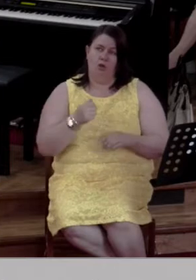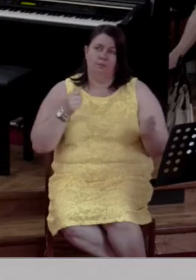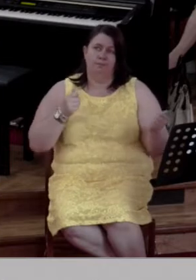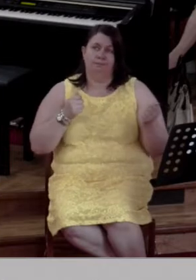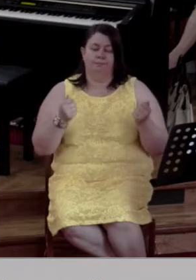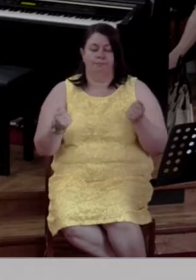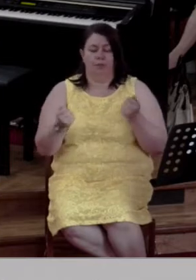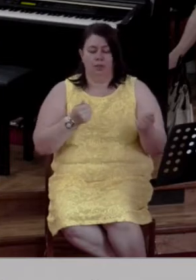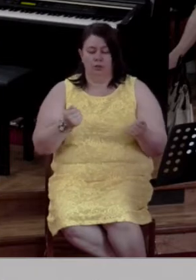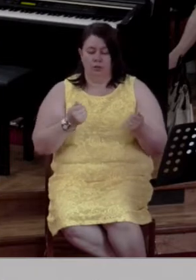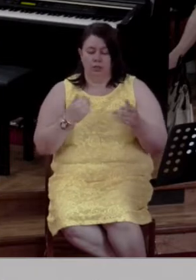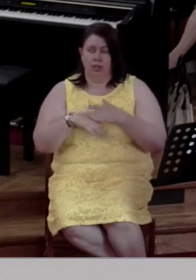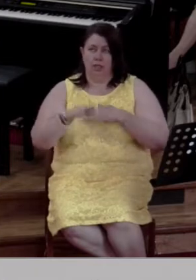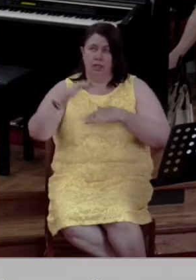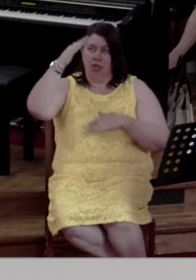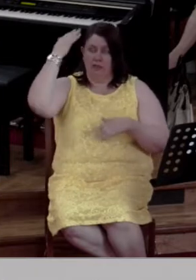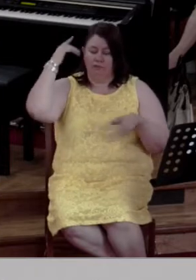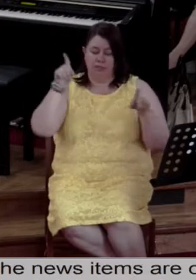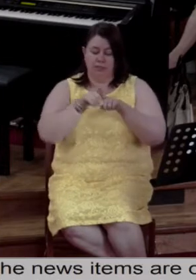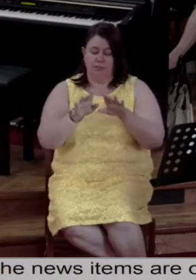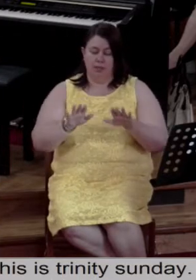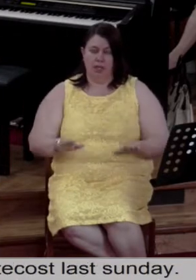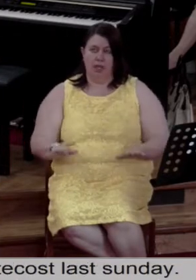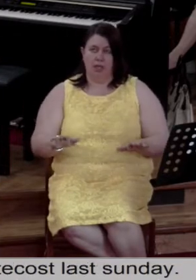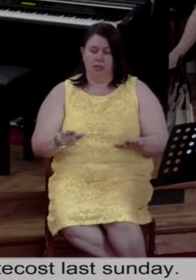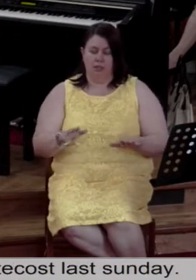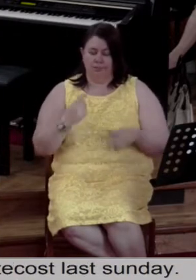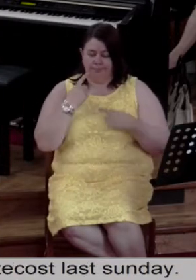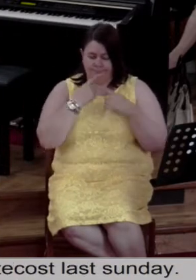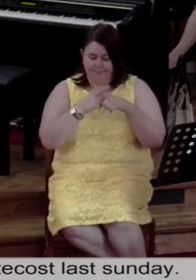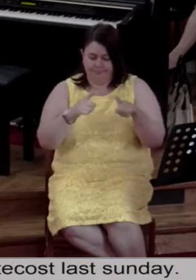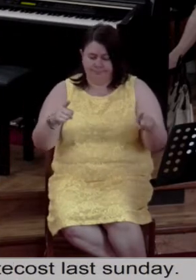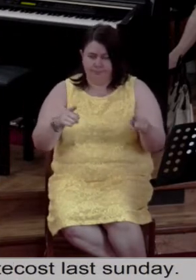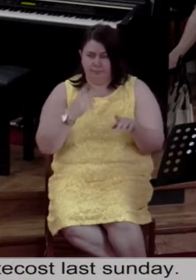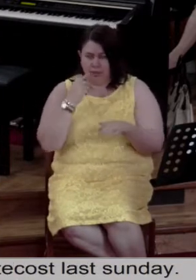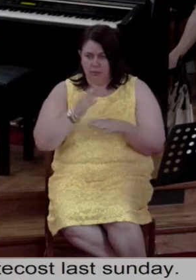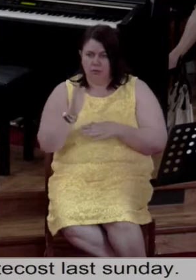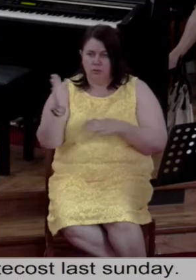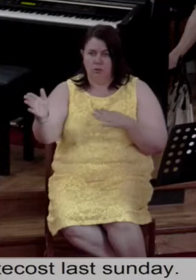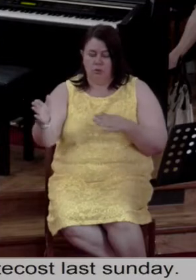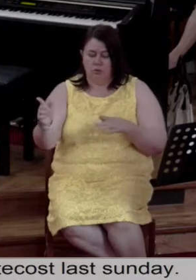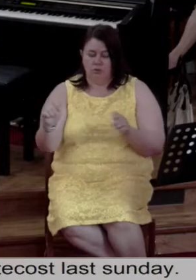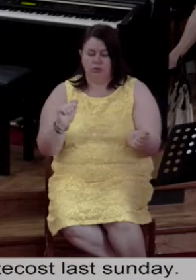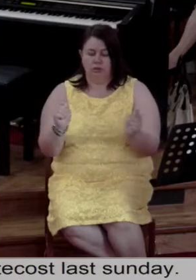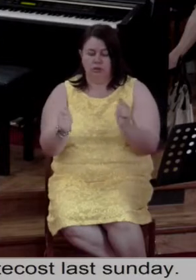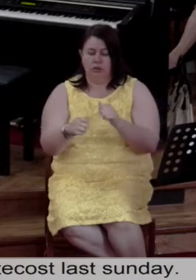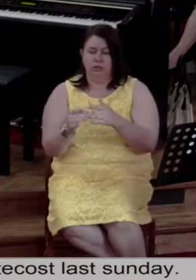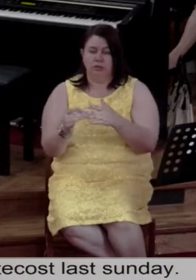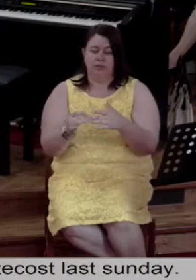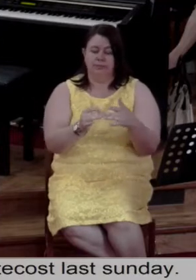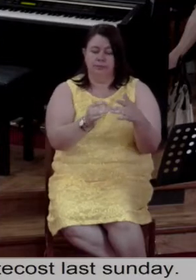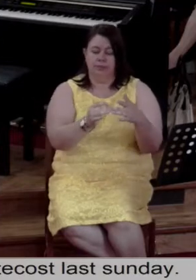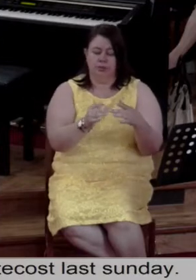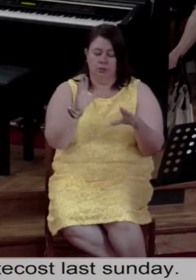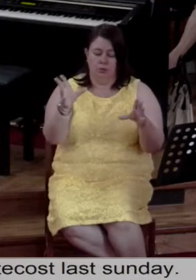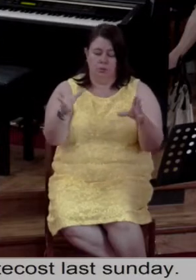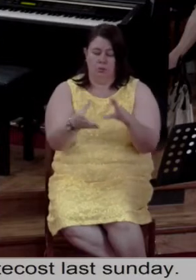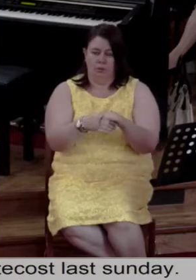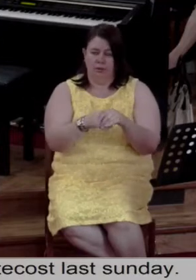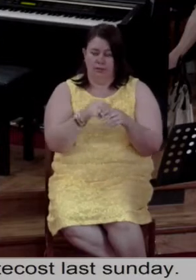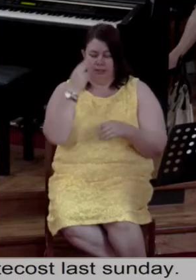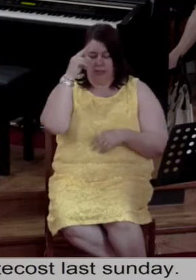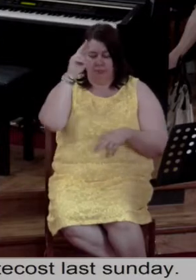has been given to me. Therefore go and make disciples of all nations, baptizing them in the name of the Father and